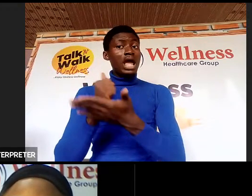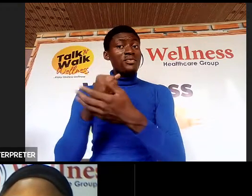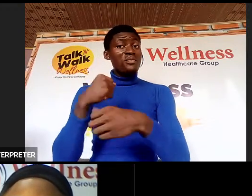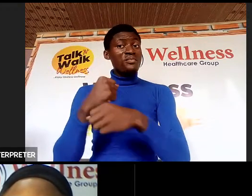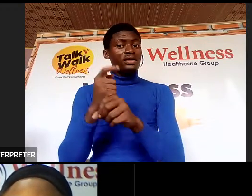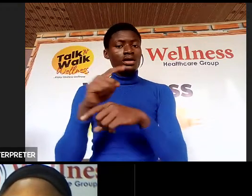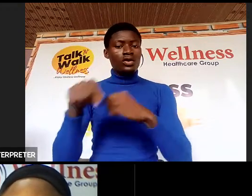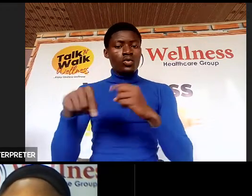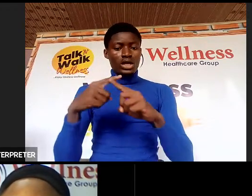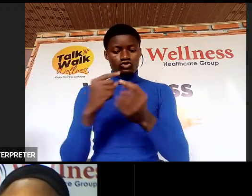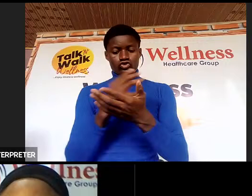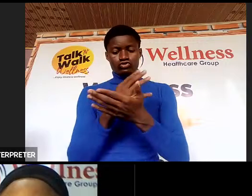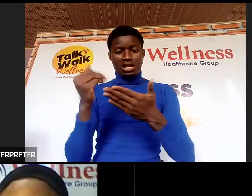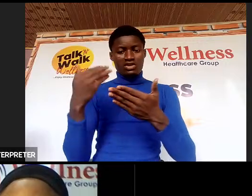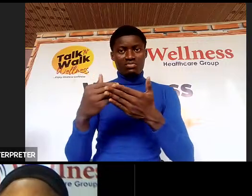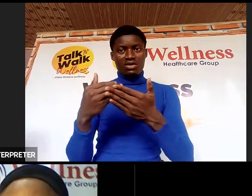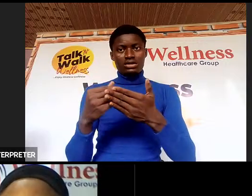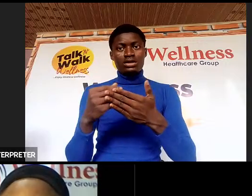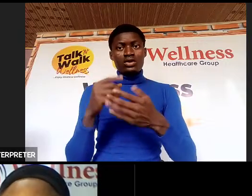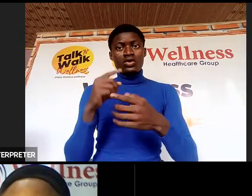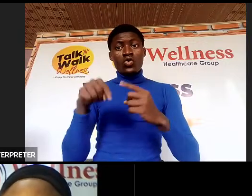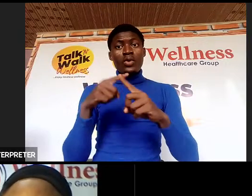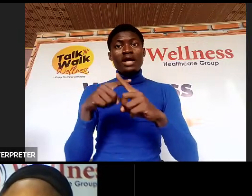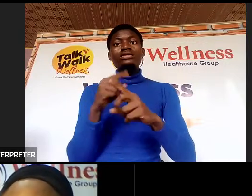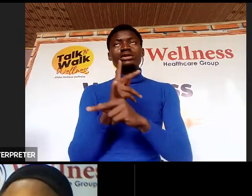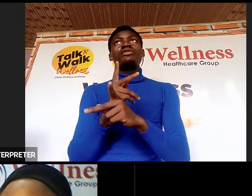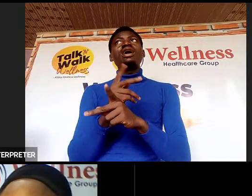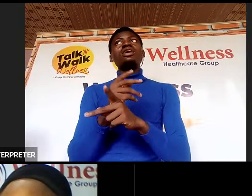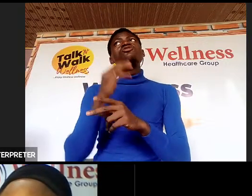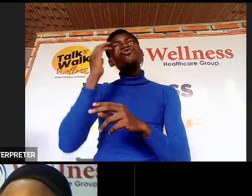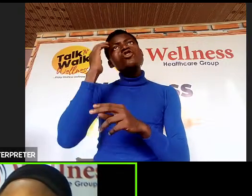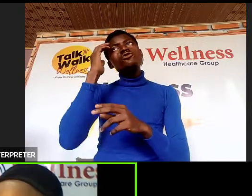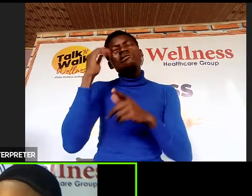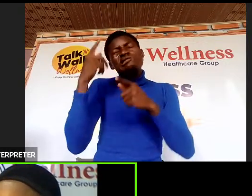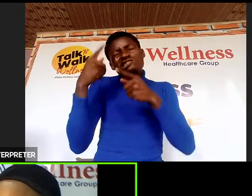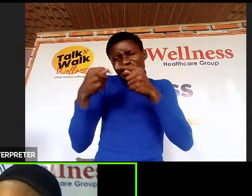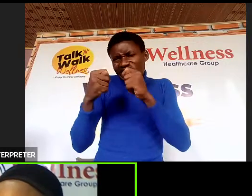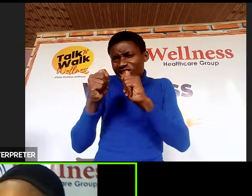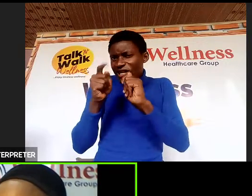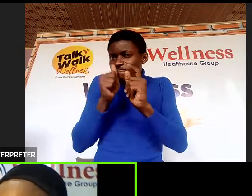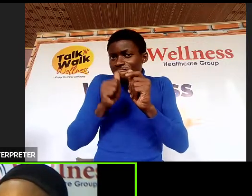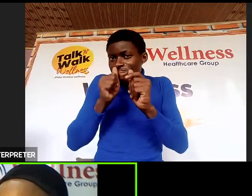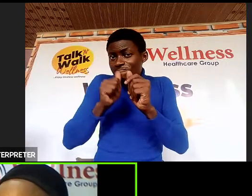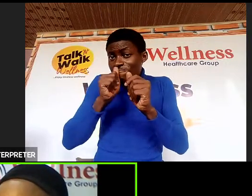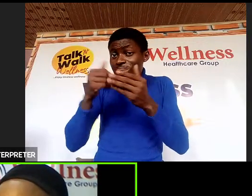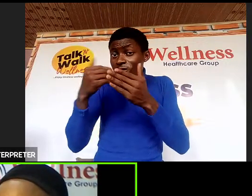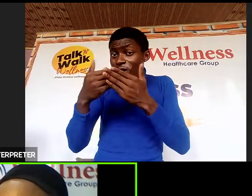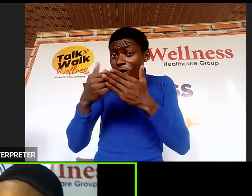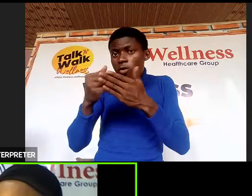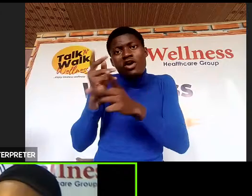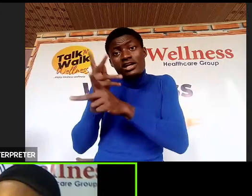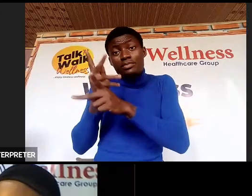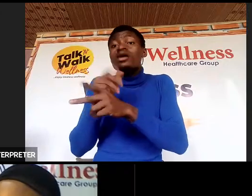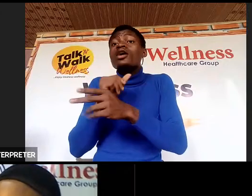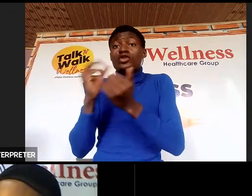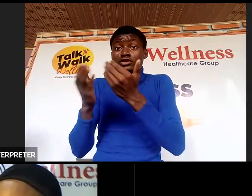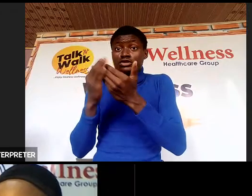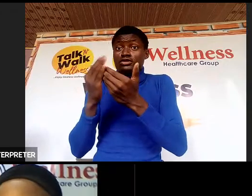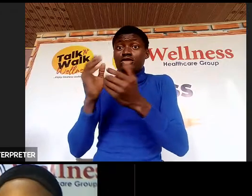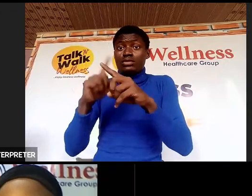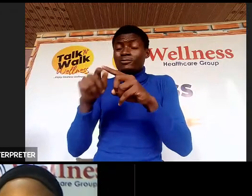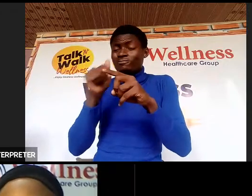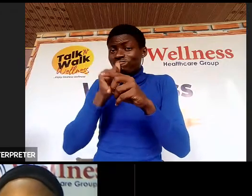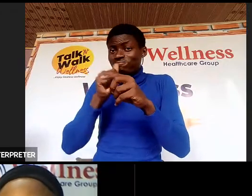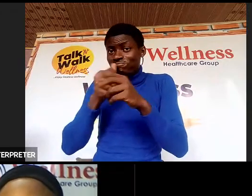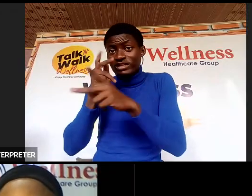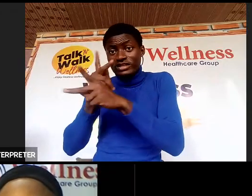what you are aiming for. To get to that point in which you are self-sufficient at the age of 60 or 70. It doesn't just